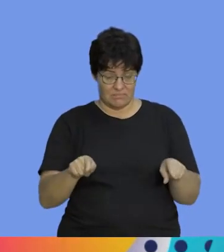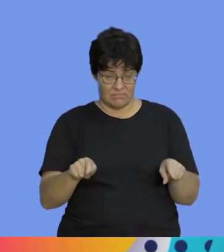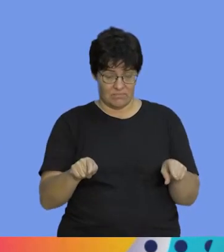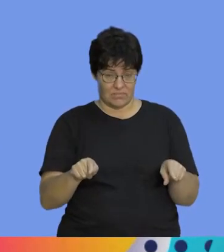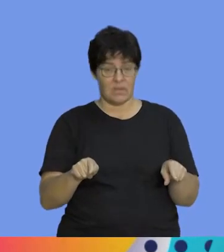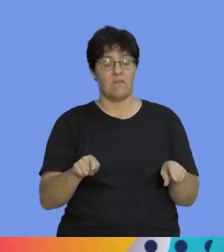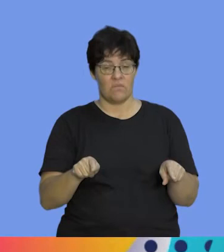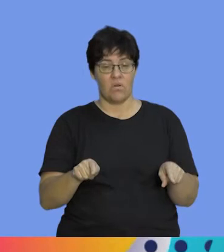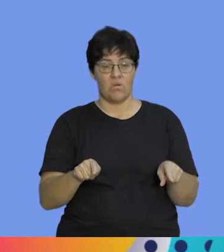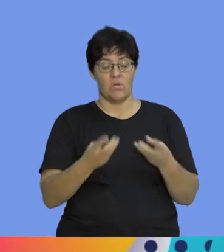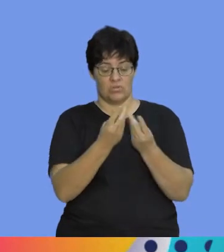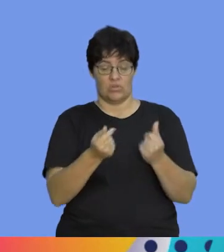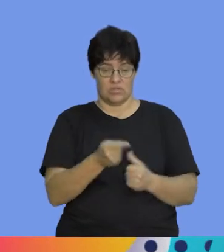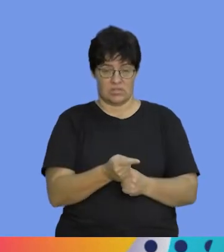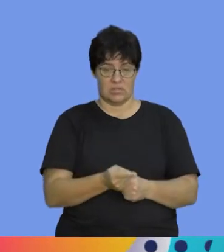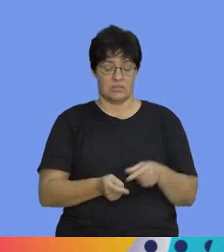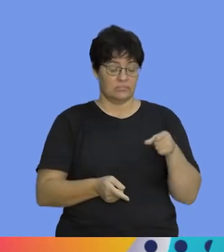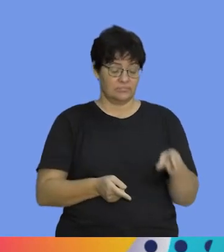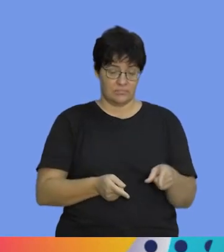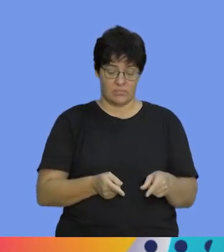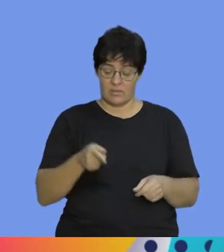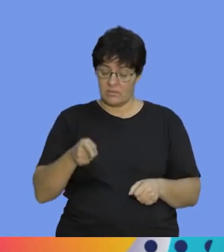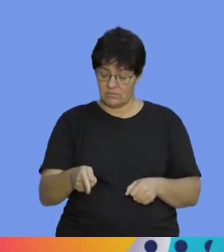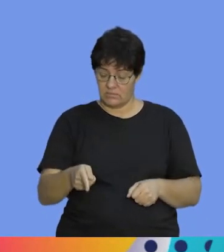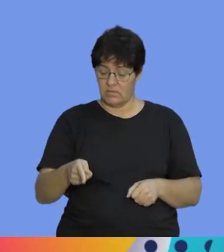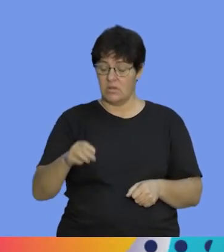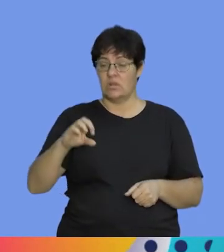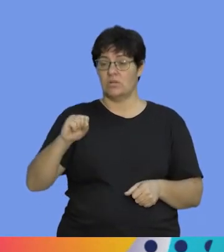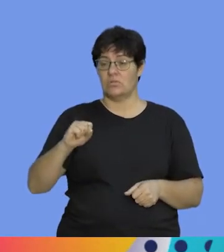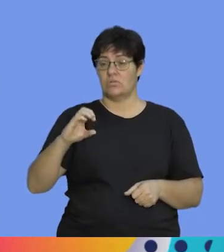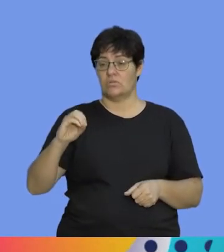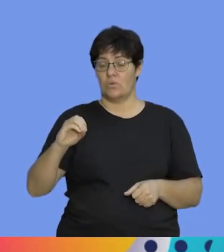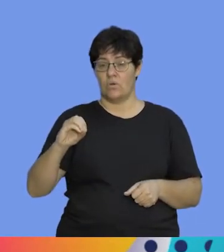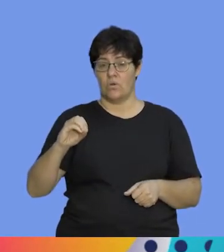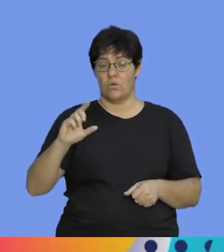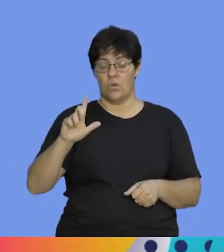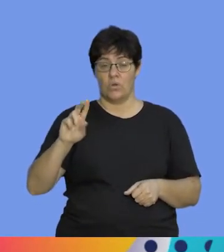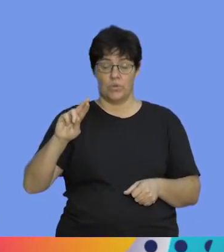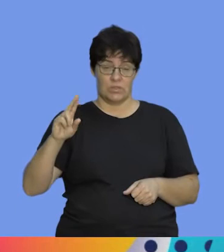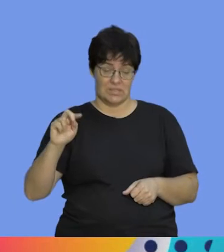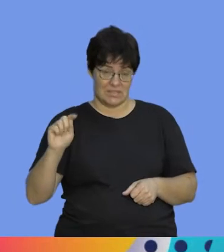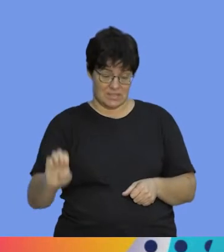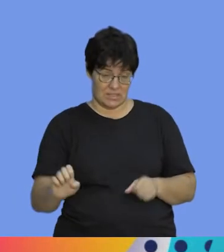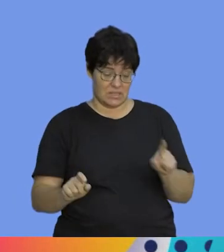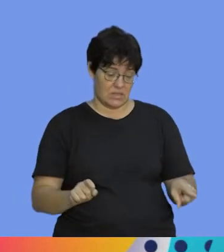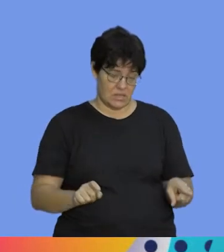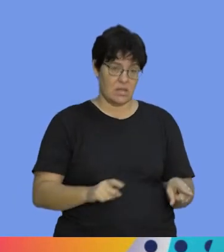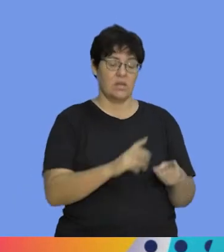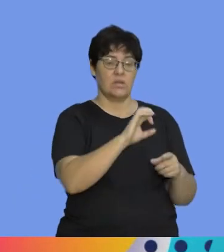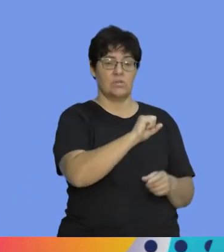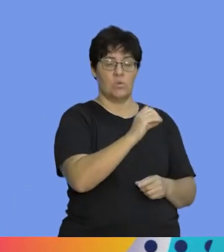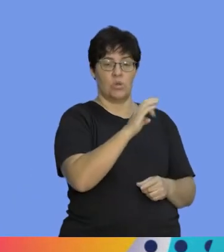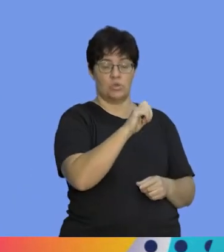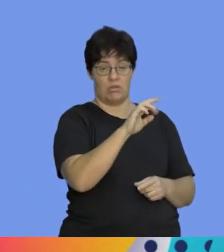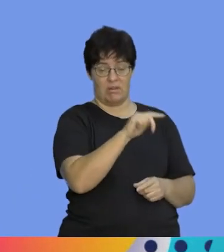the concentration of a solution. One is the moles of the solute, and secondly, it is the volume of solution.